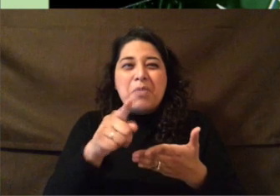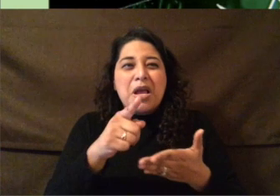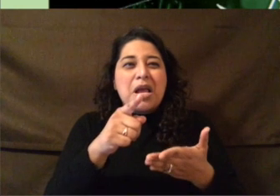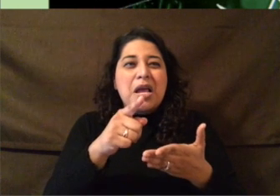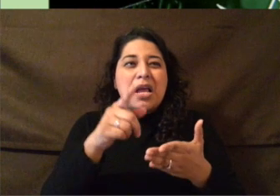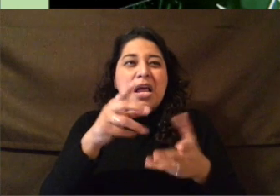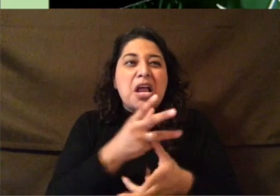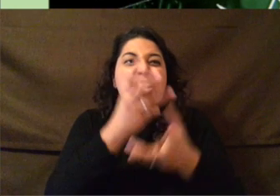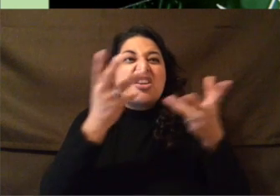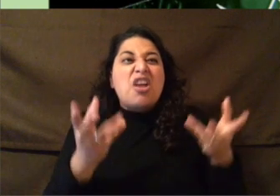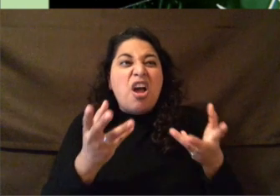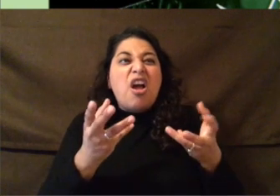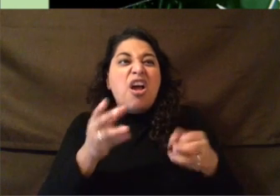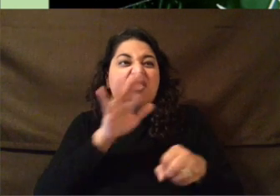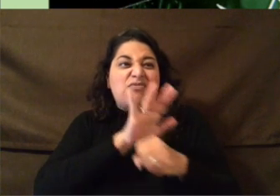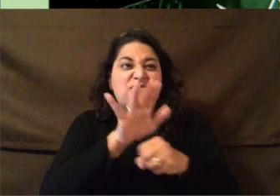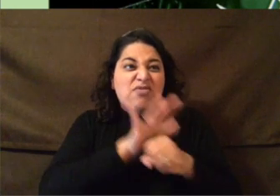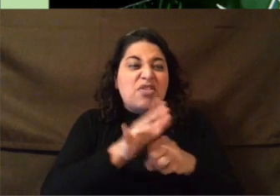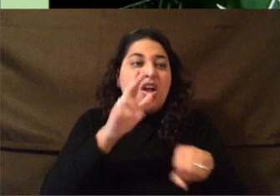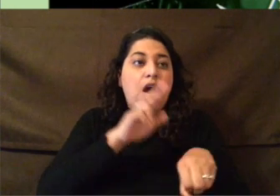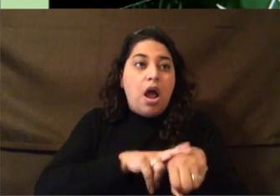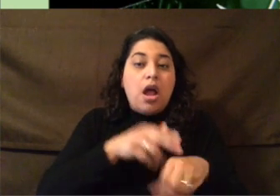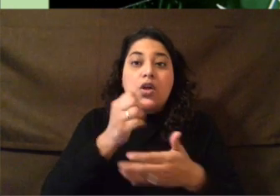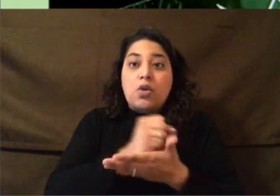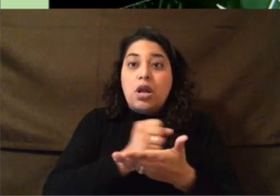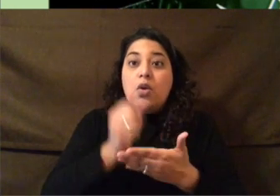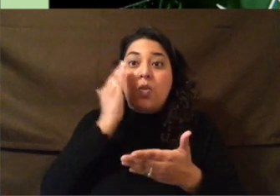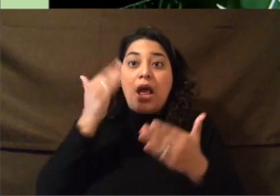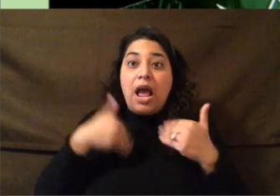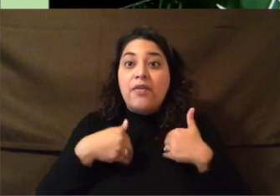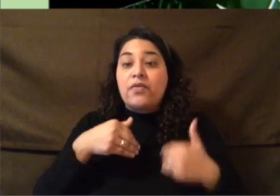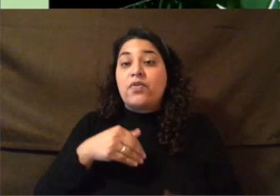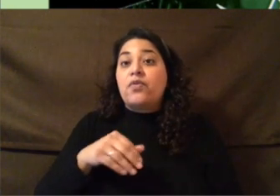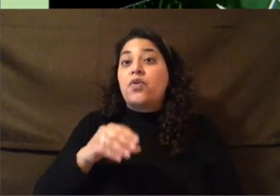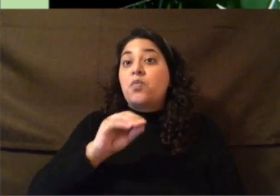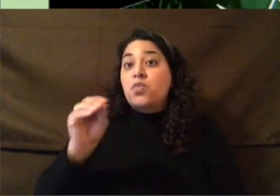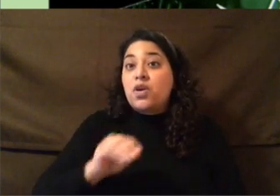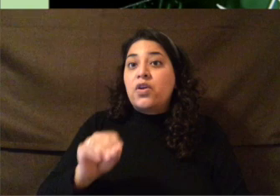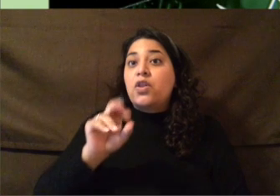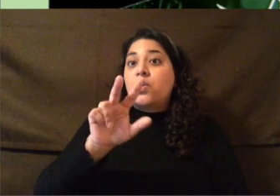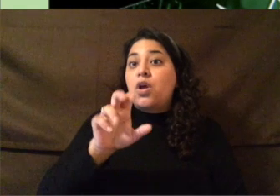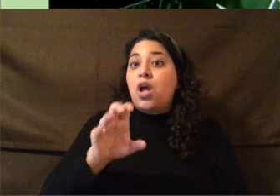pay a large enough amount on that credit card, there's a percentage of